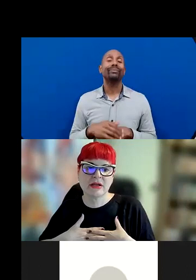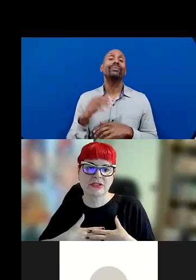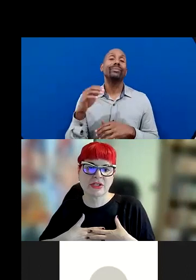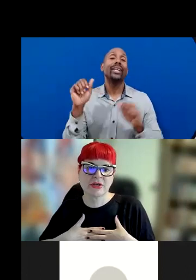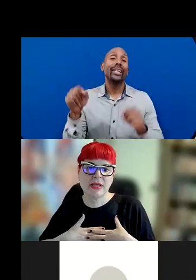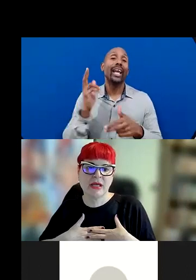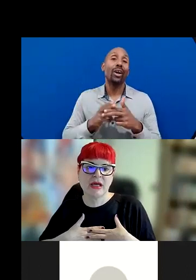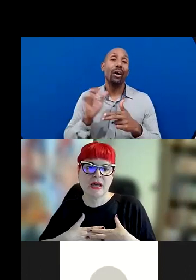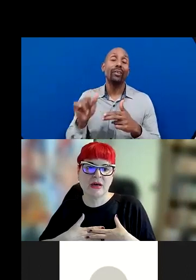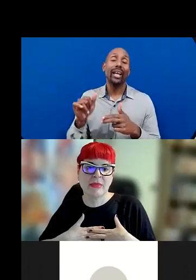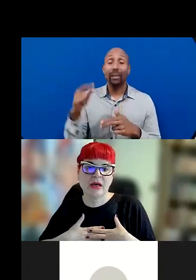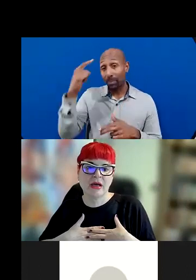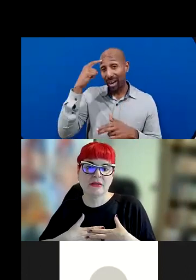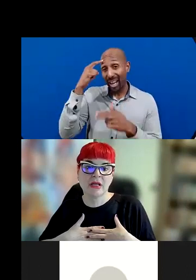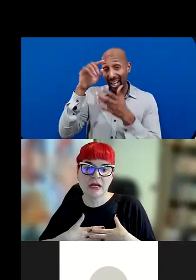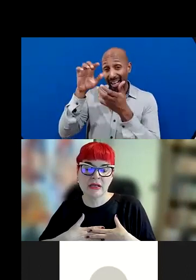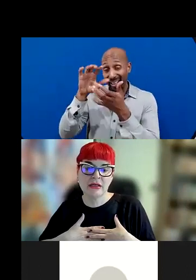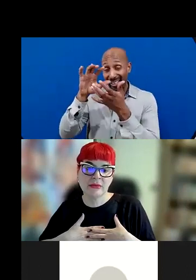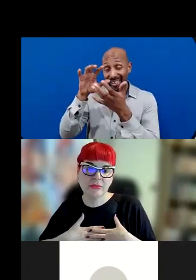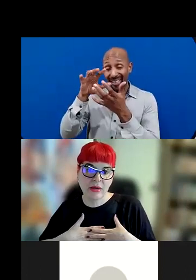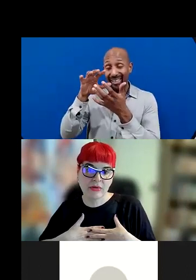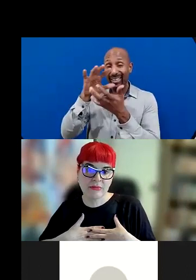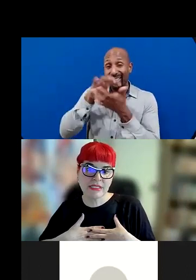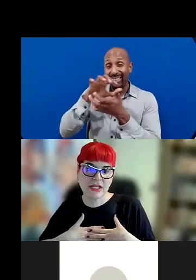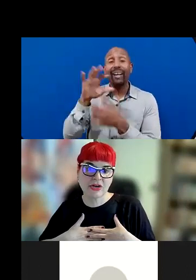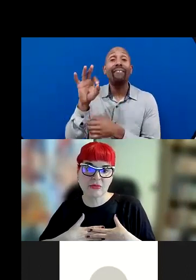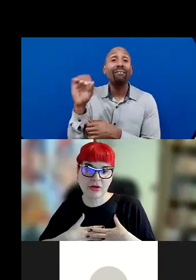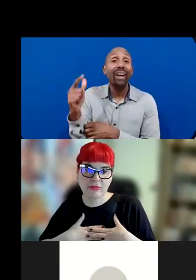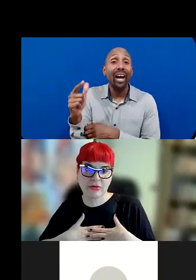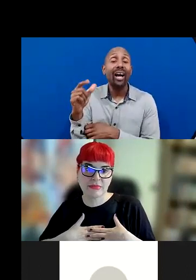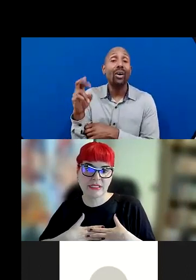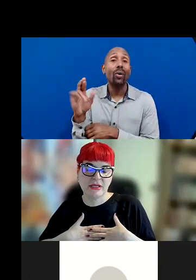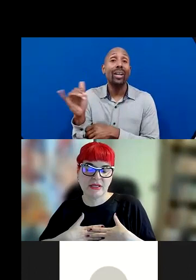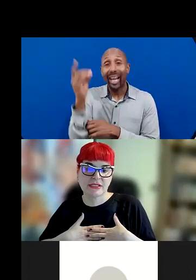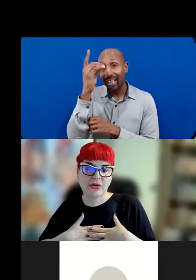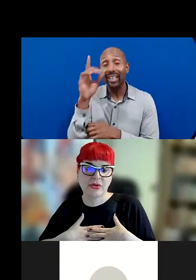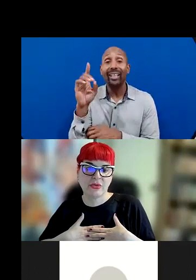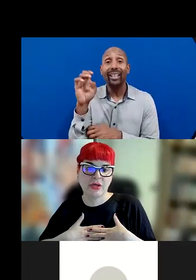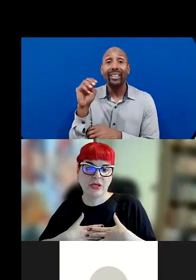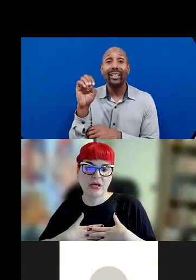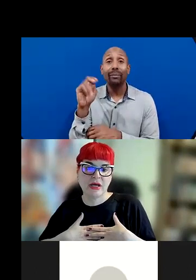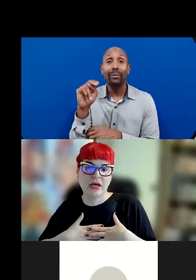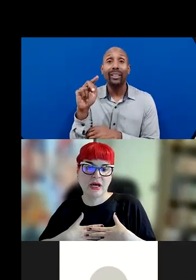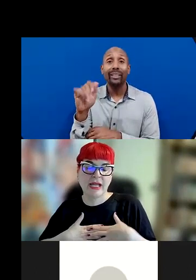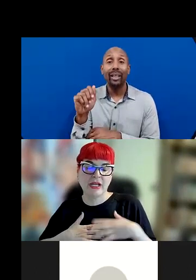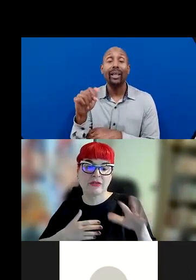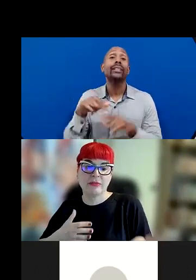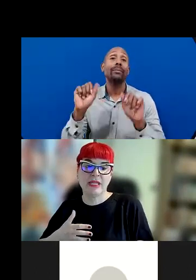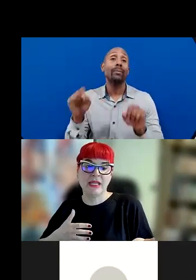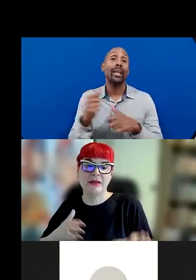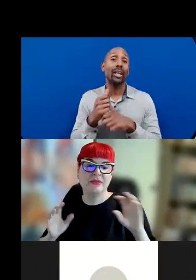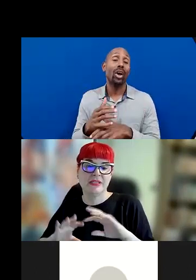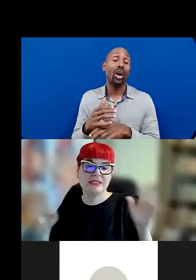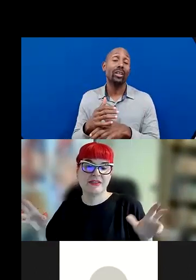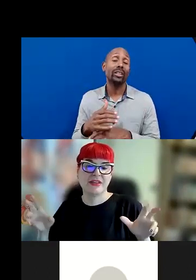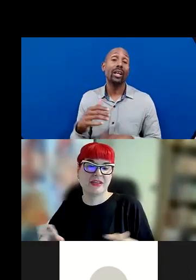cause long-term lung problems and heart problems. So I know for